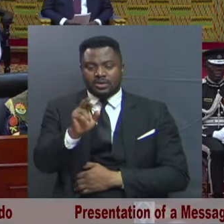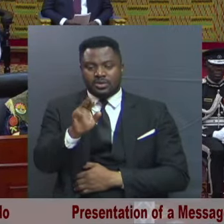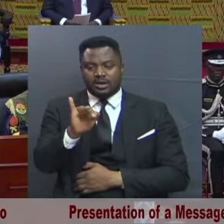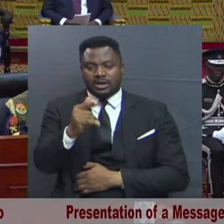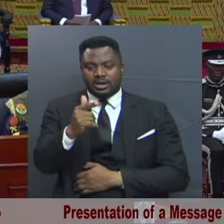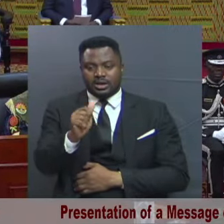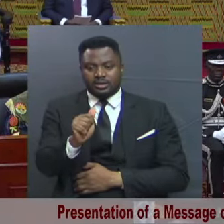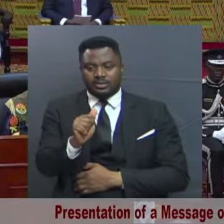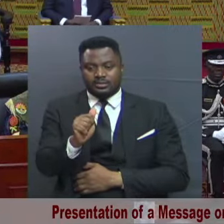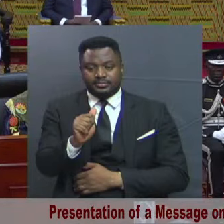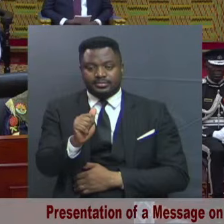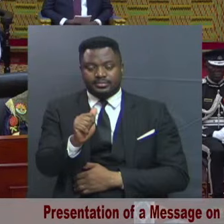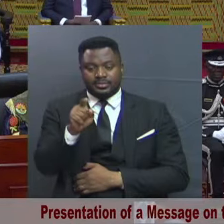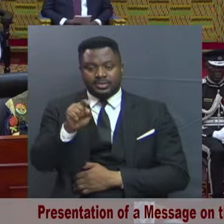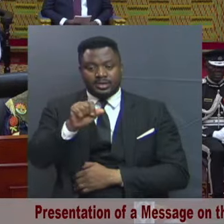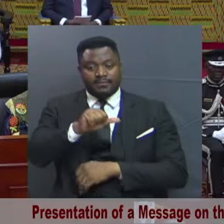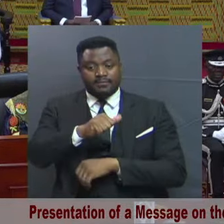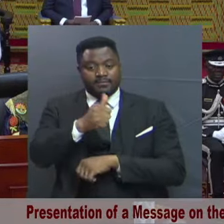aara